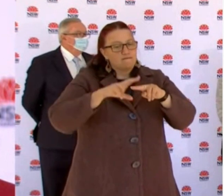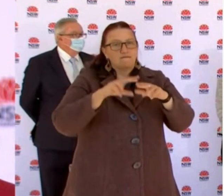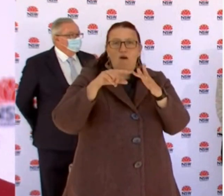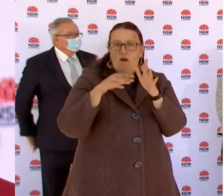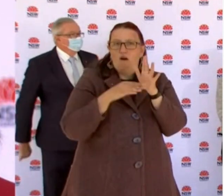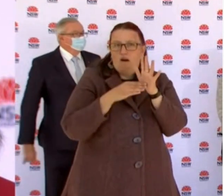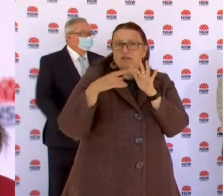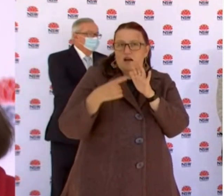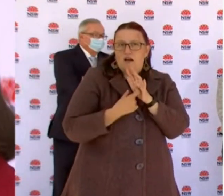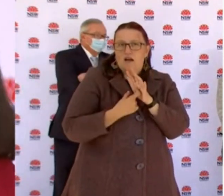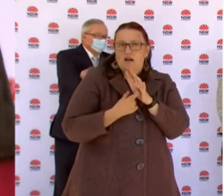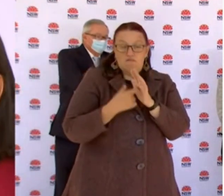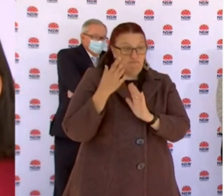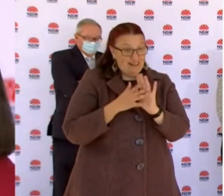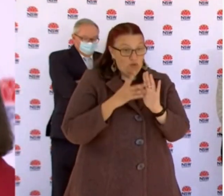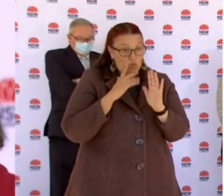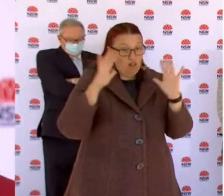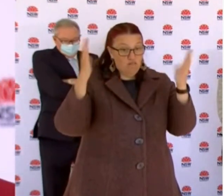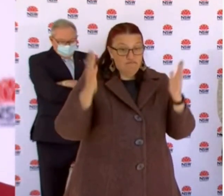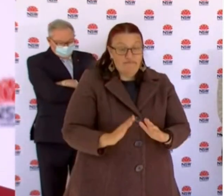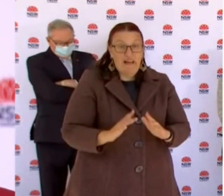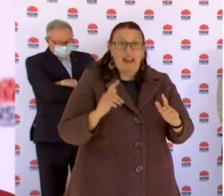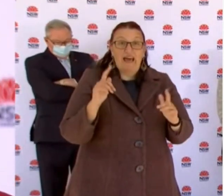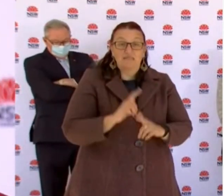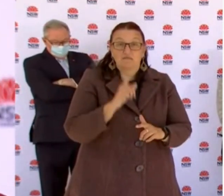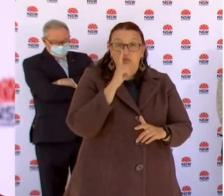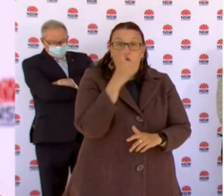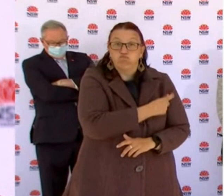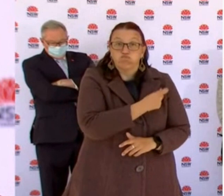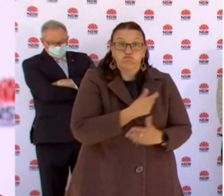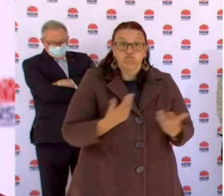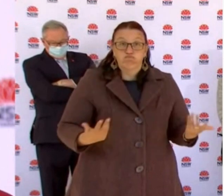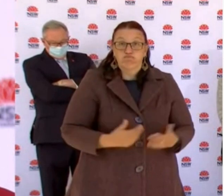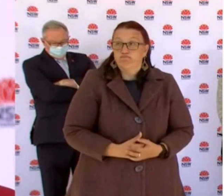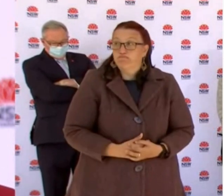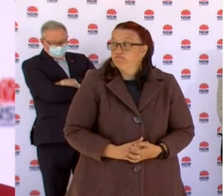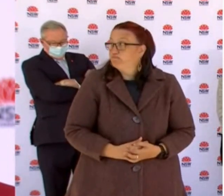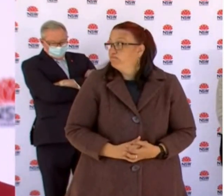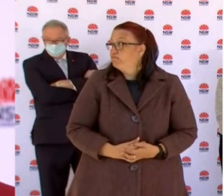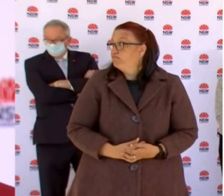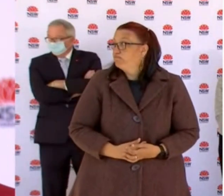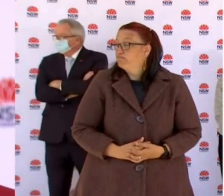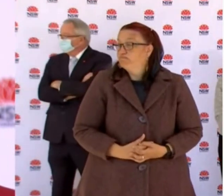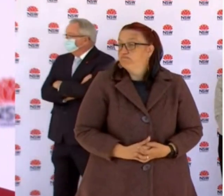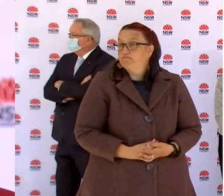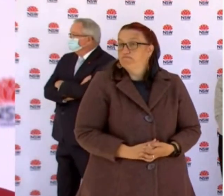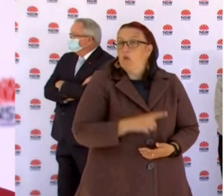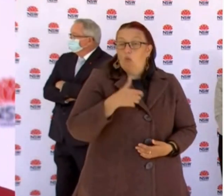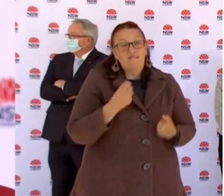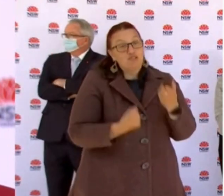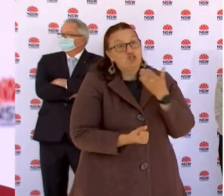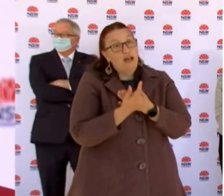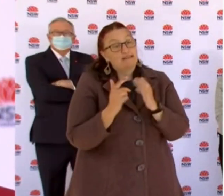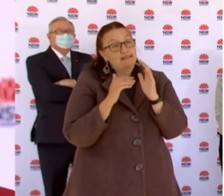mean a delay to simply the numbers you get? Well, we have a chance now. We have a chance